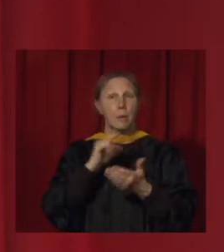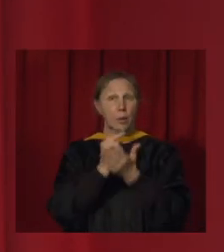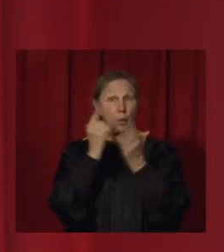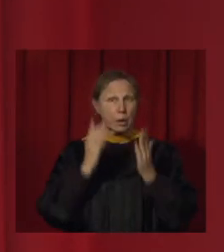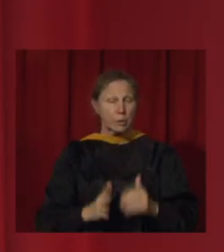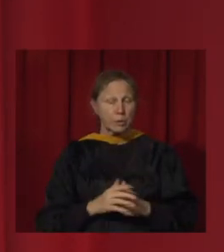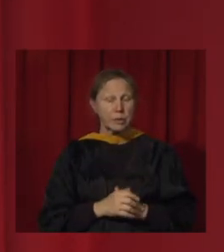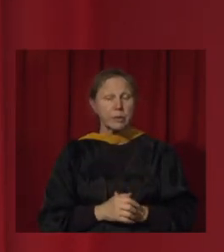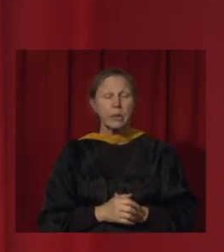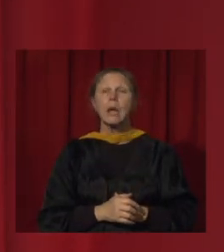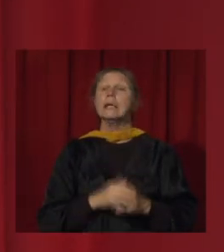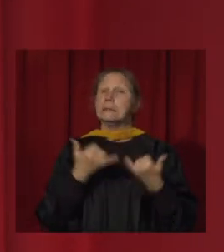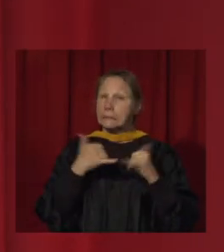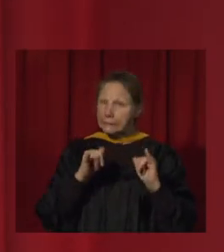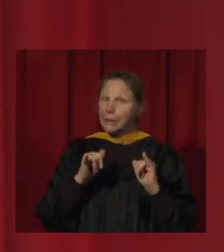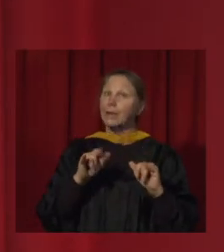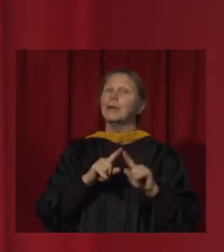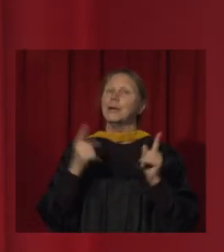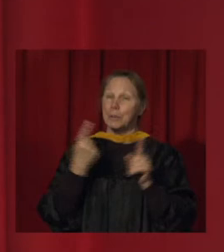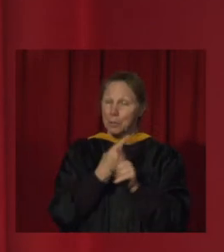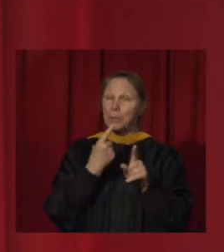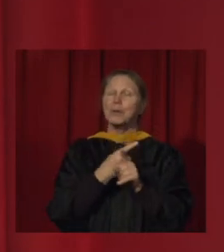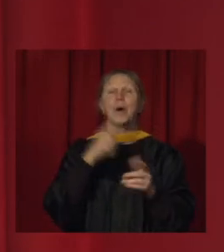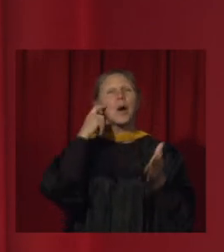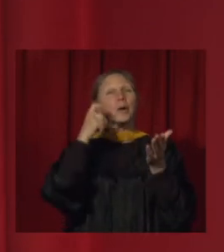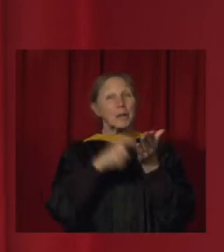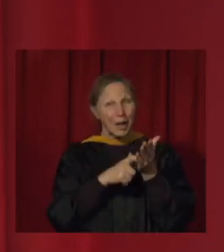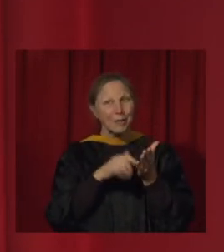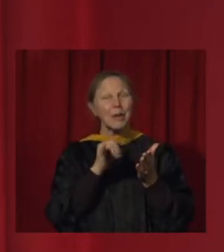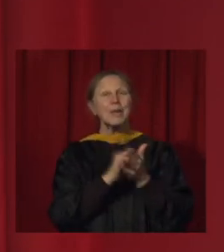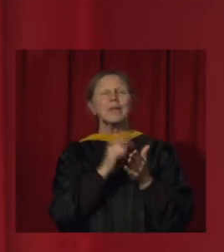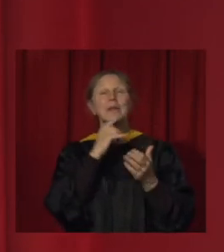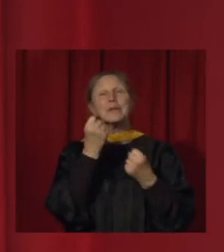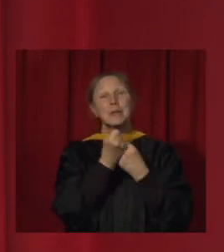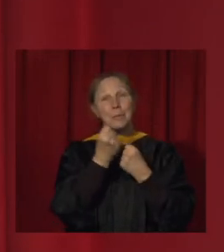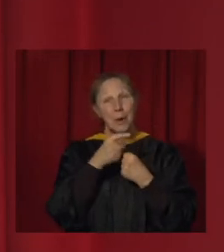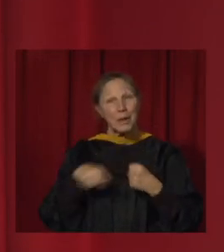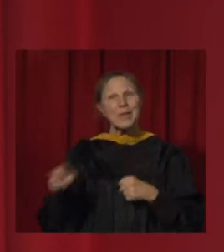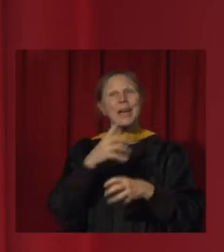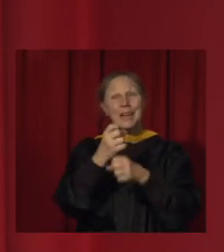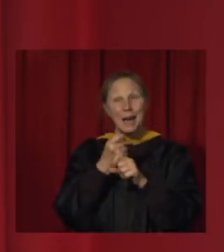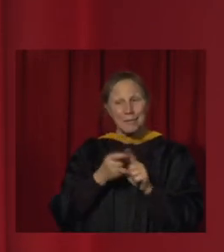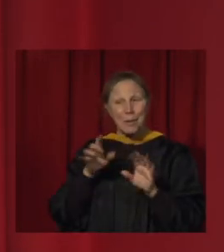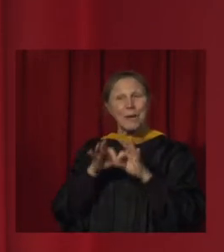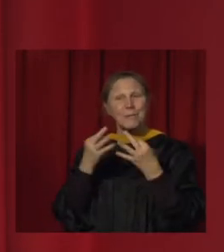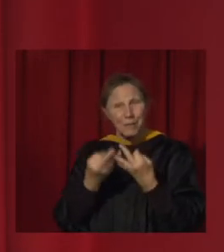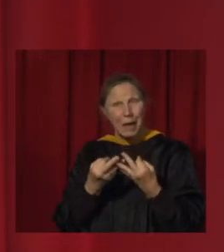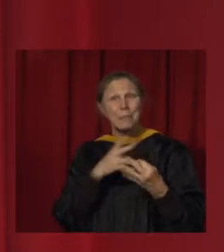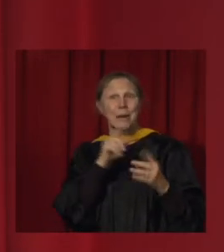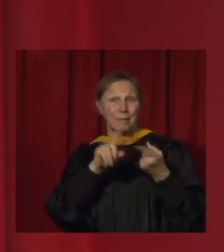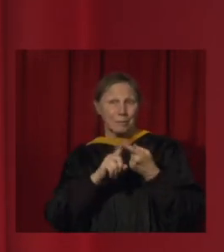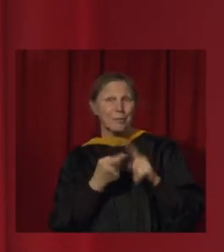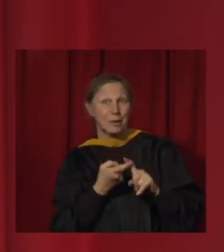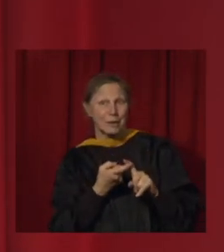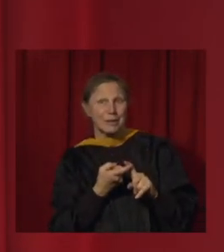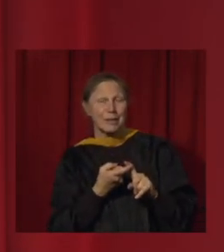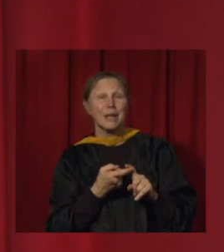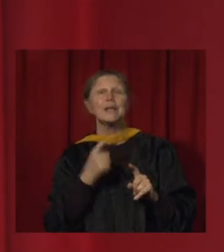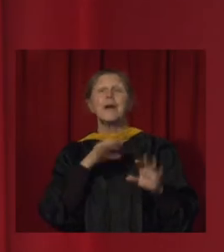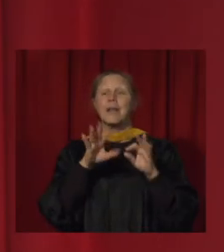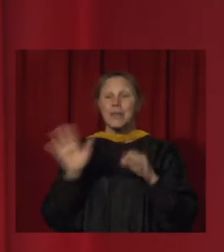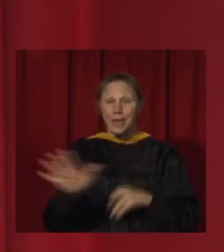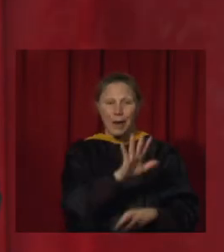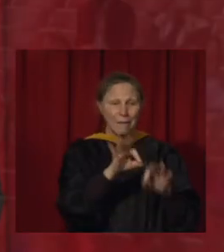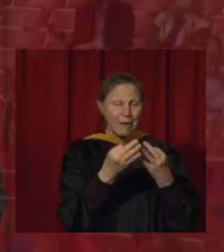graduates. However, it is equally appropriate to acknowledge the indispensable support they have received from their families and their friends. Would the